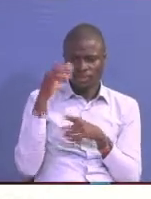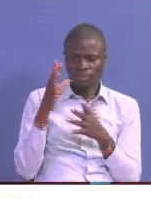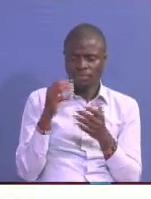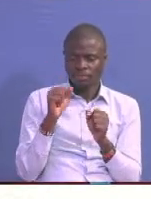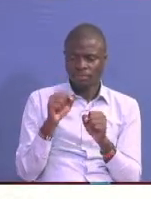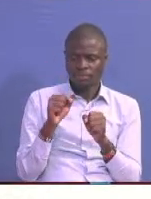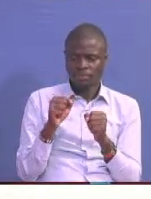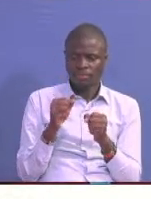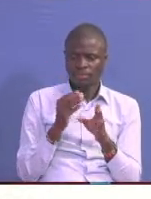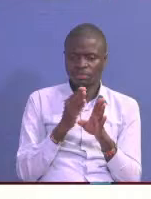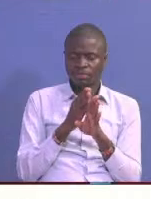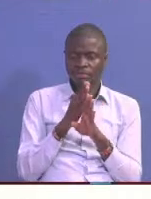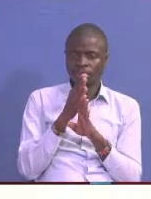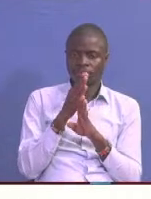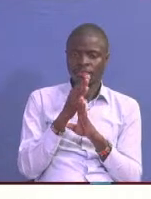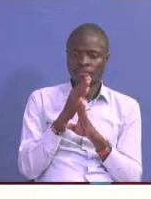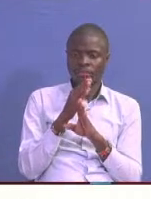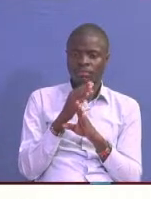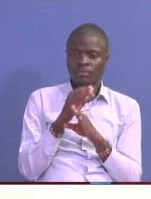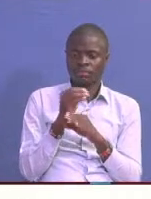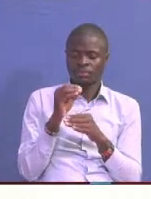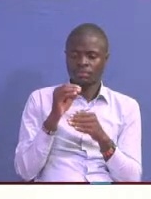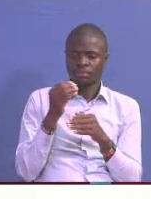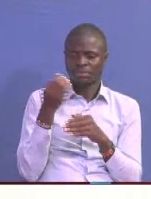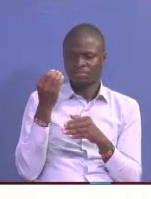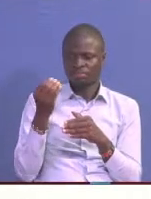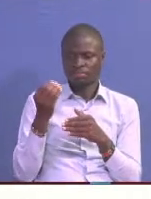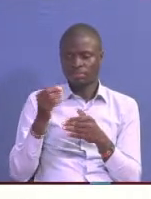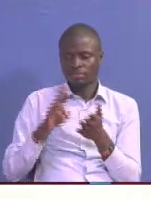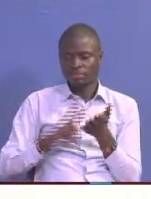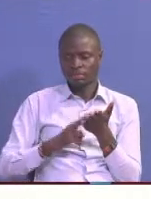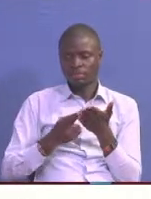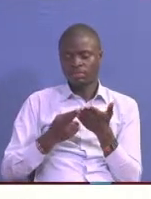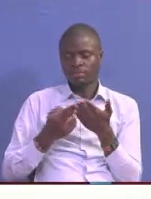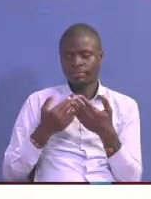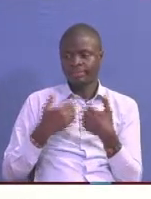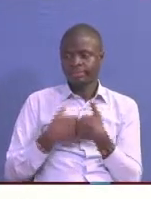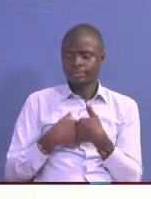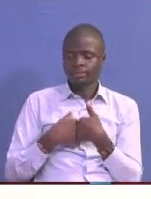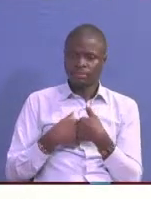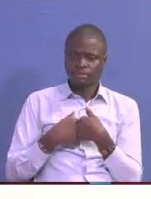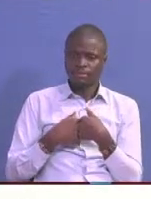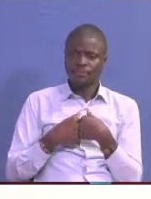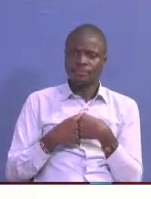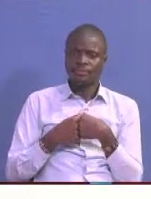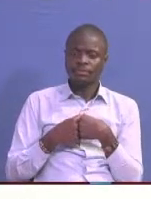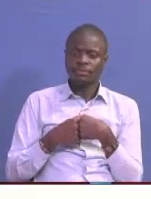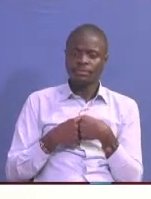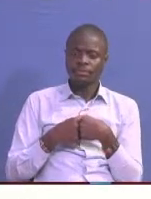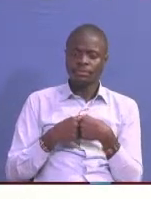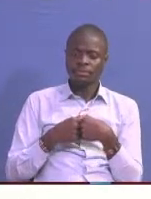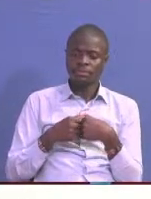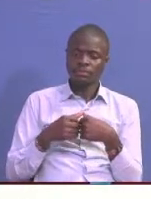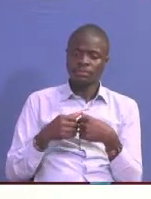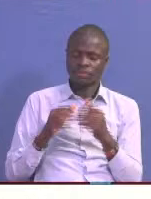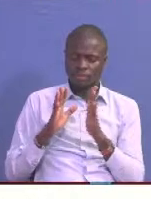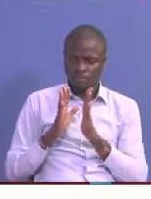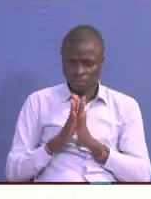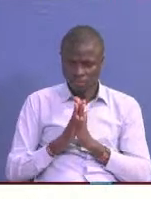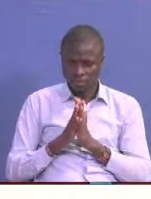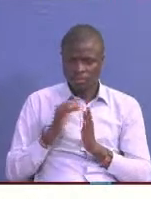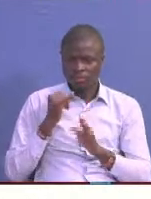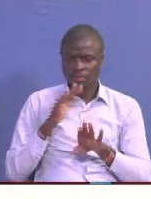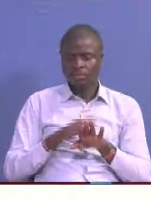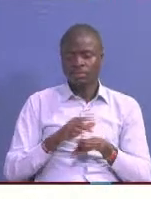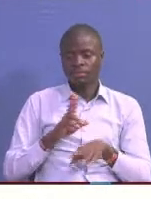can optimize the inadequate resources that we have. And so the onus again is on